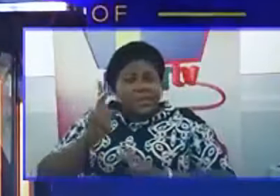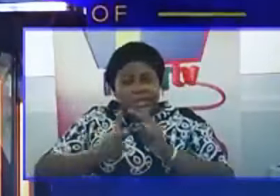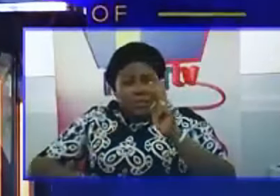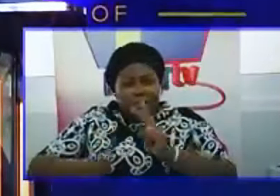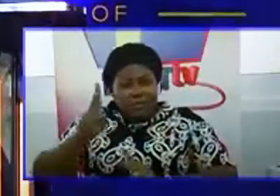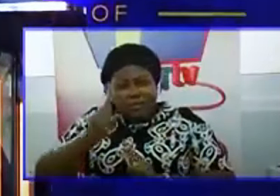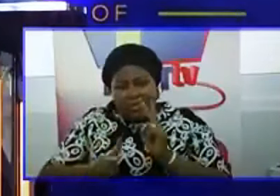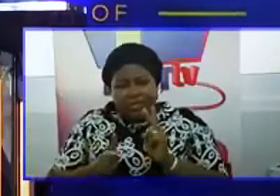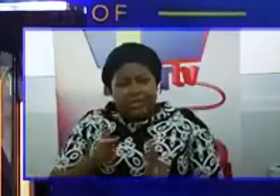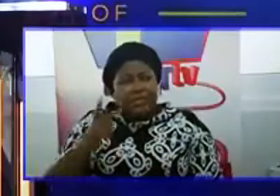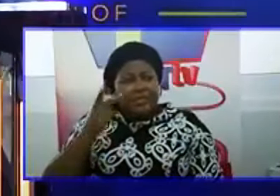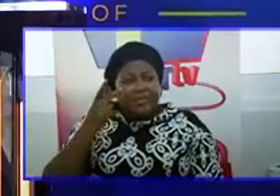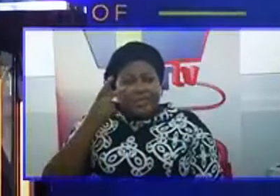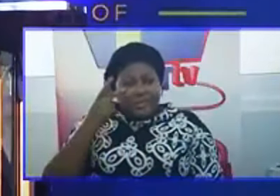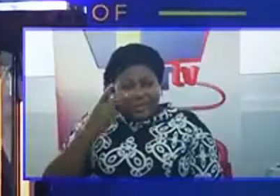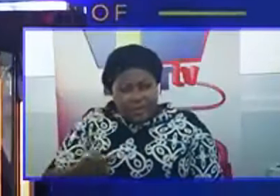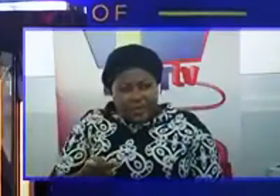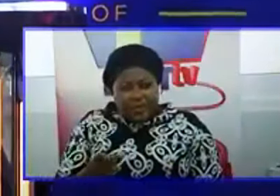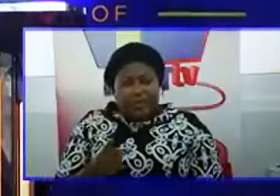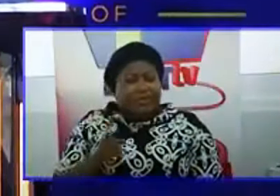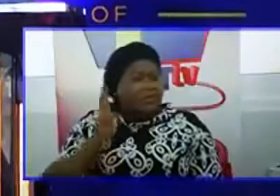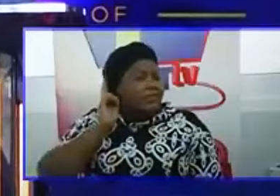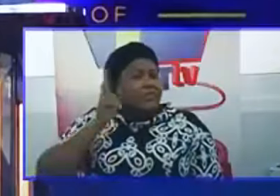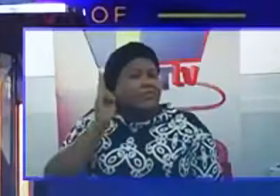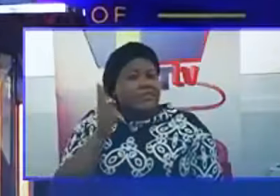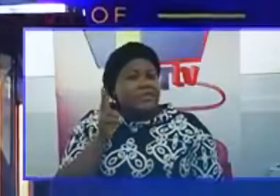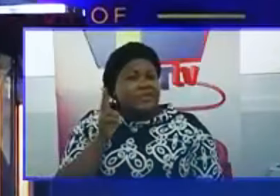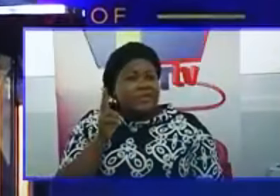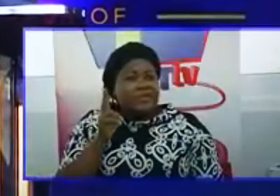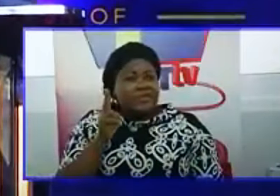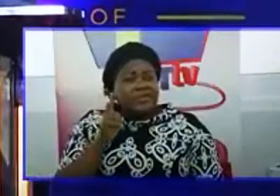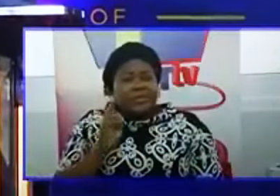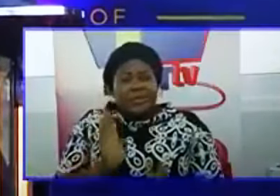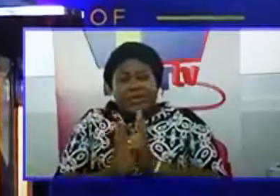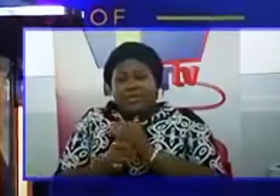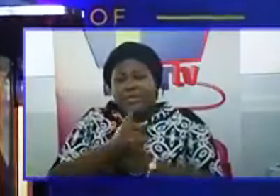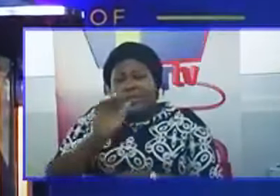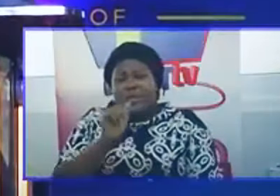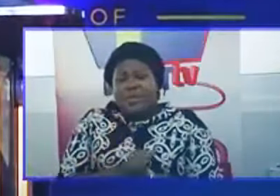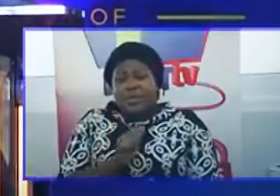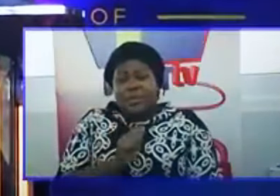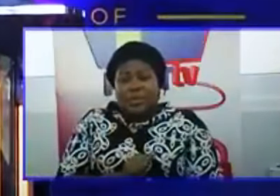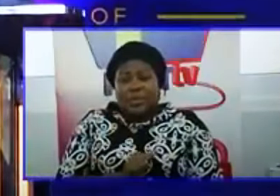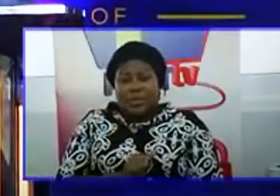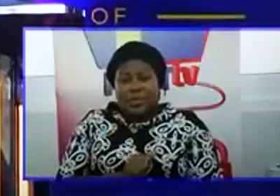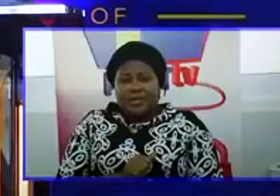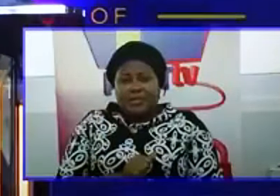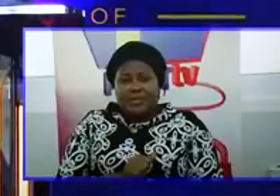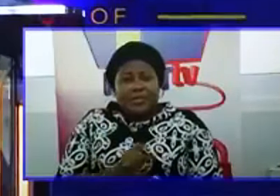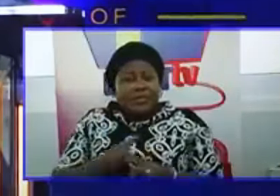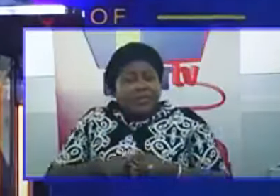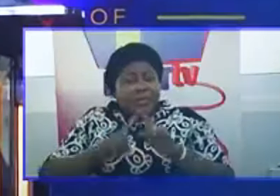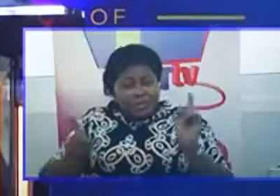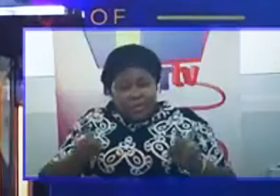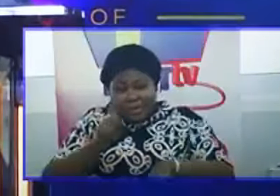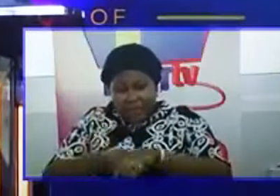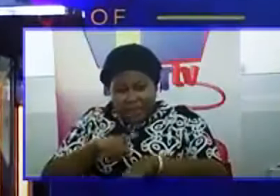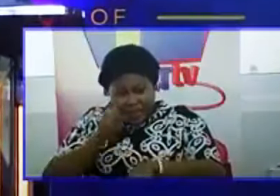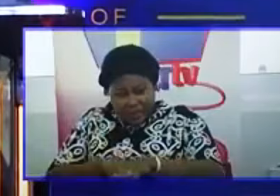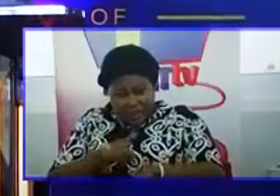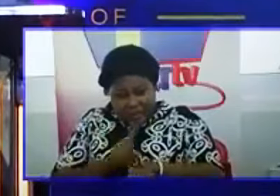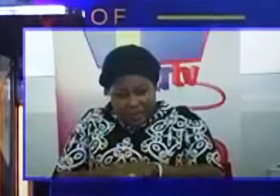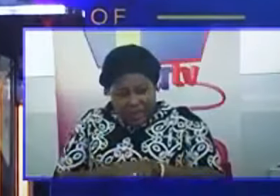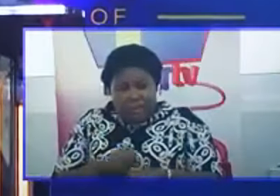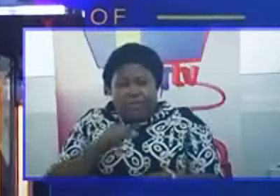have seized history by their works, but time